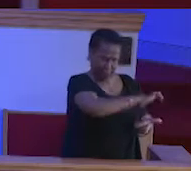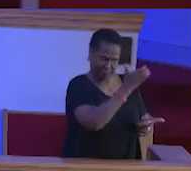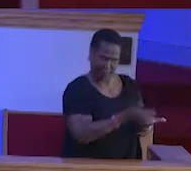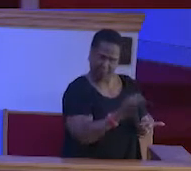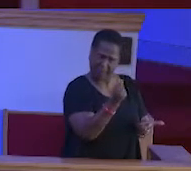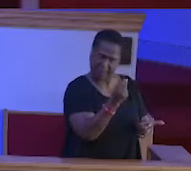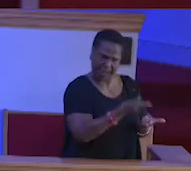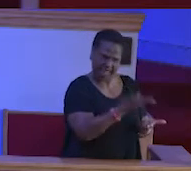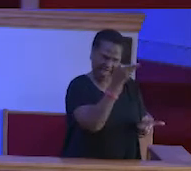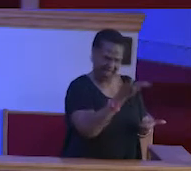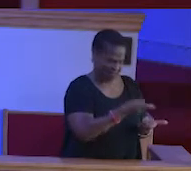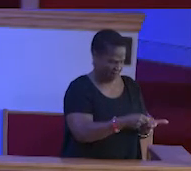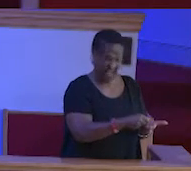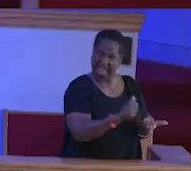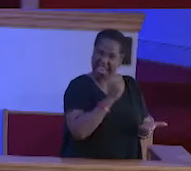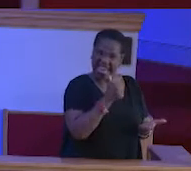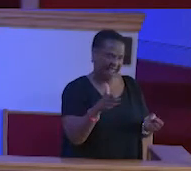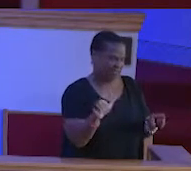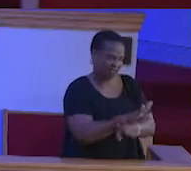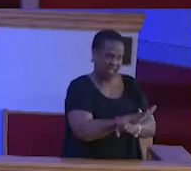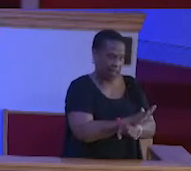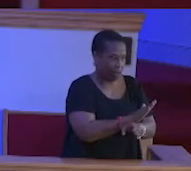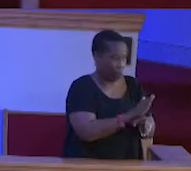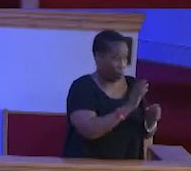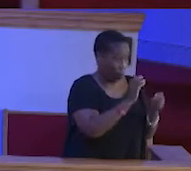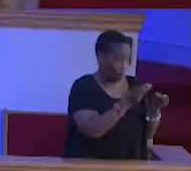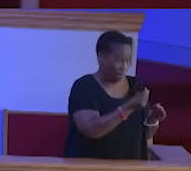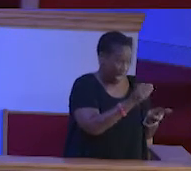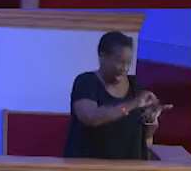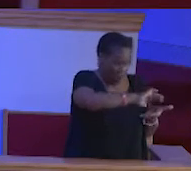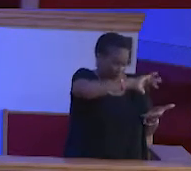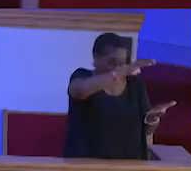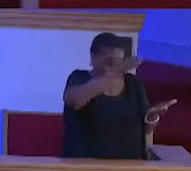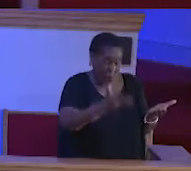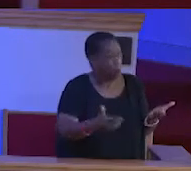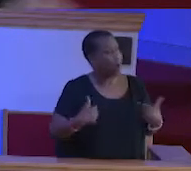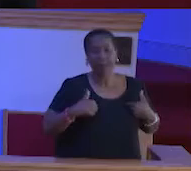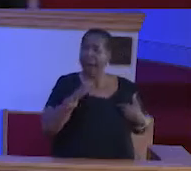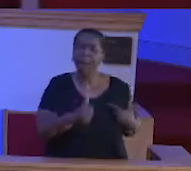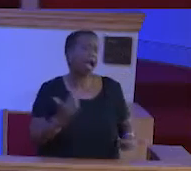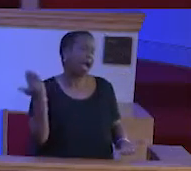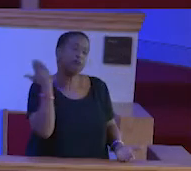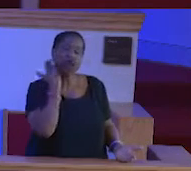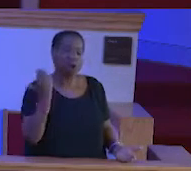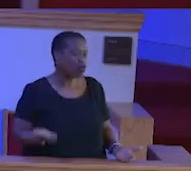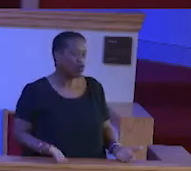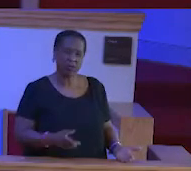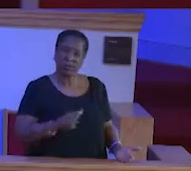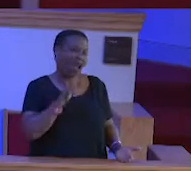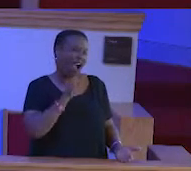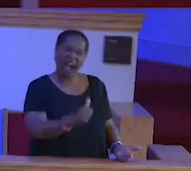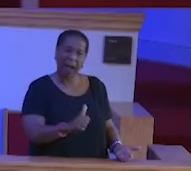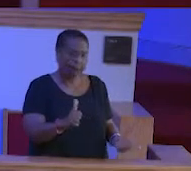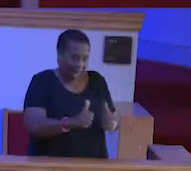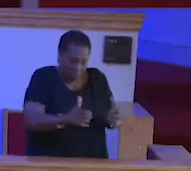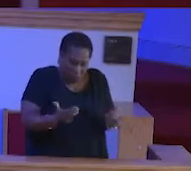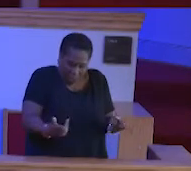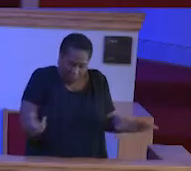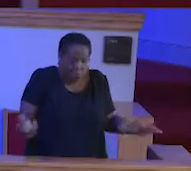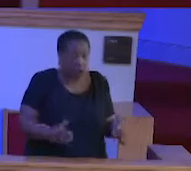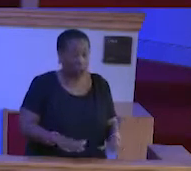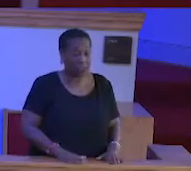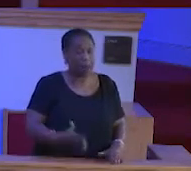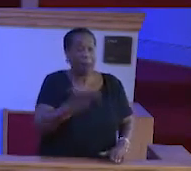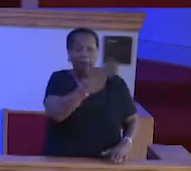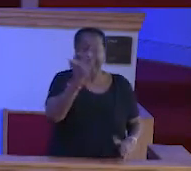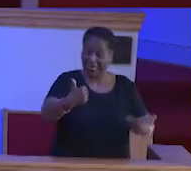not be filled with a bunch of zeros, but I'm not broke and neither am I without resources,